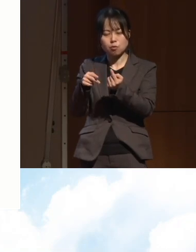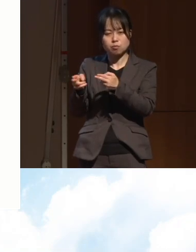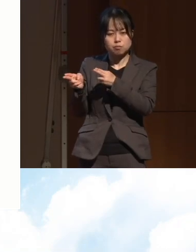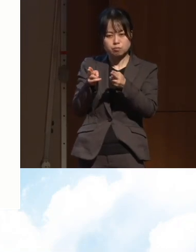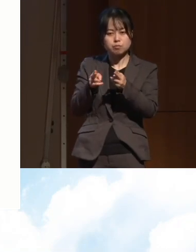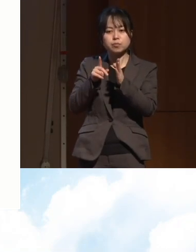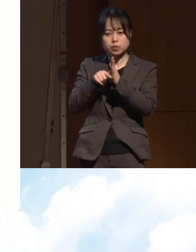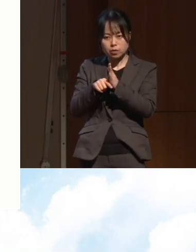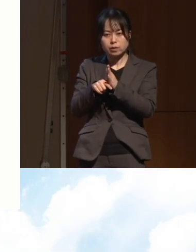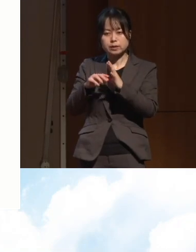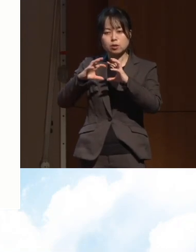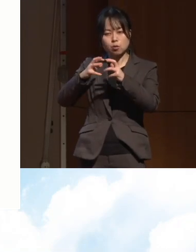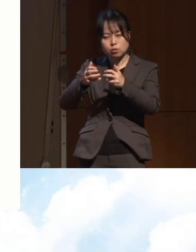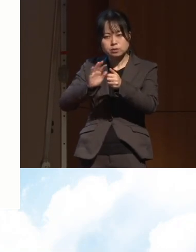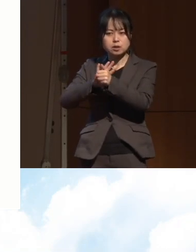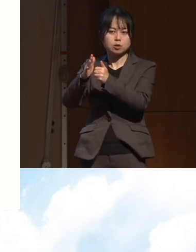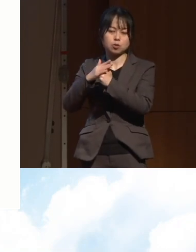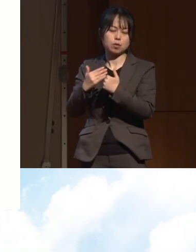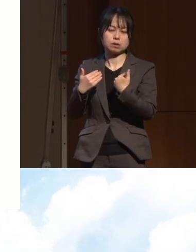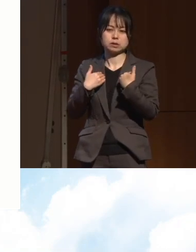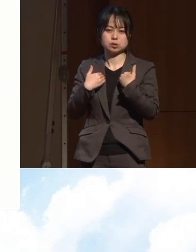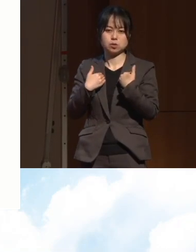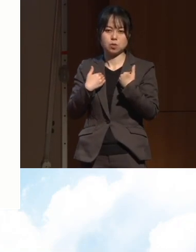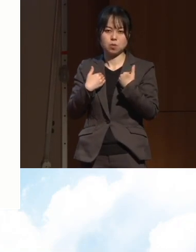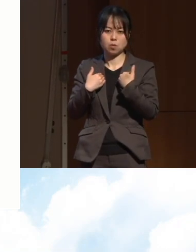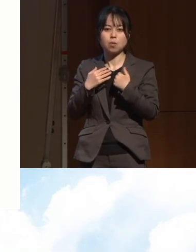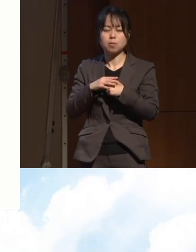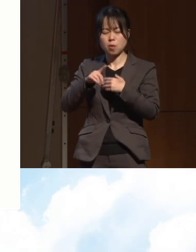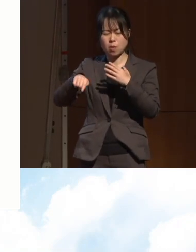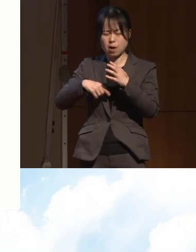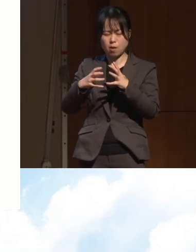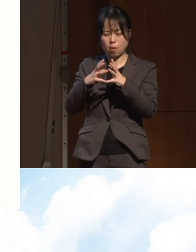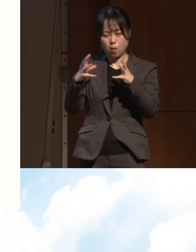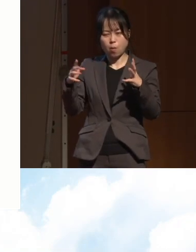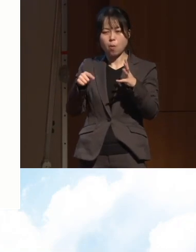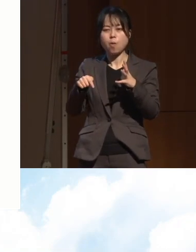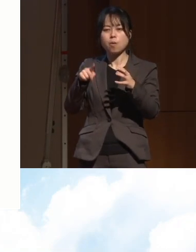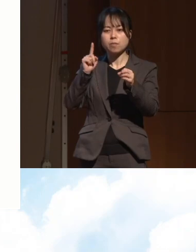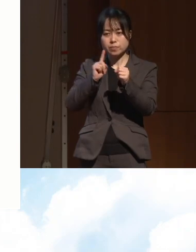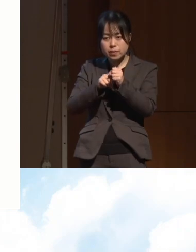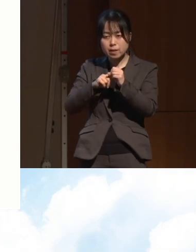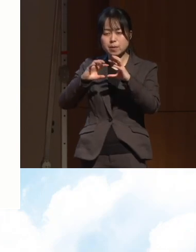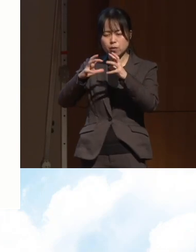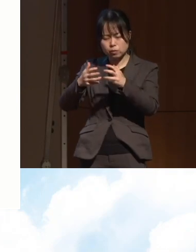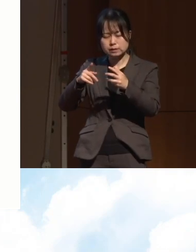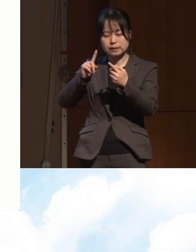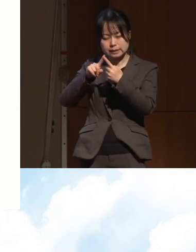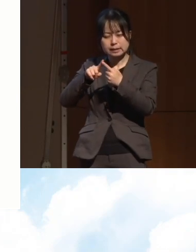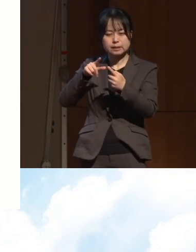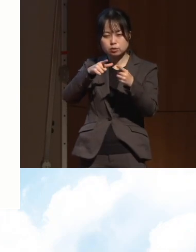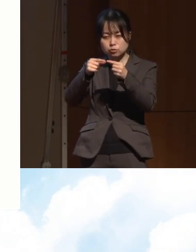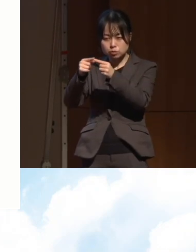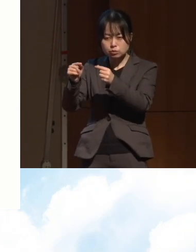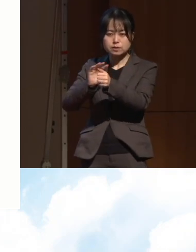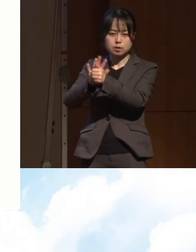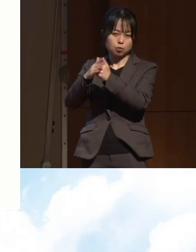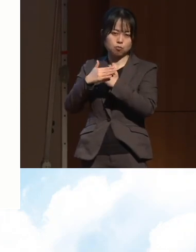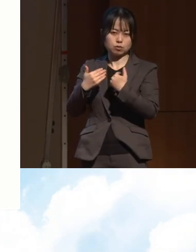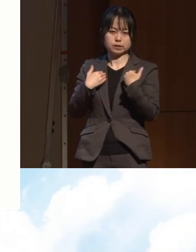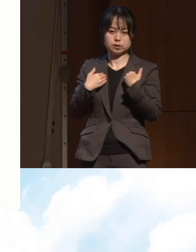will come back to that. All of that work ideally needs to be done before the next pandemic